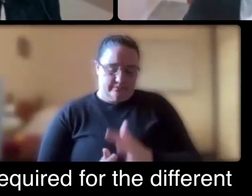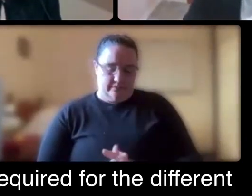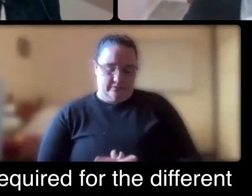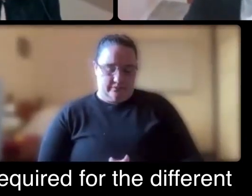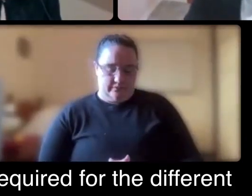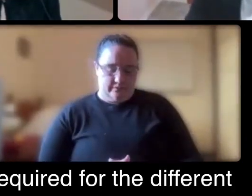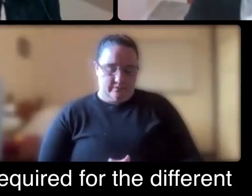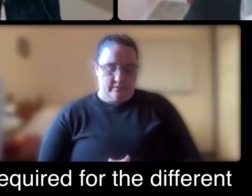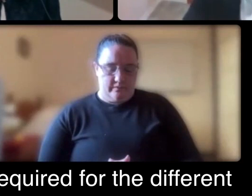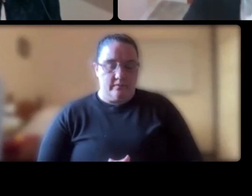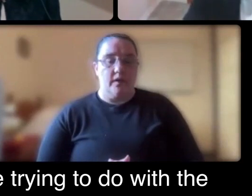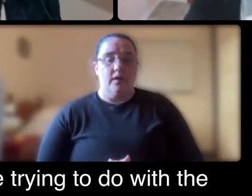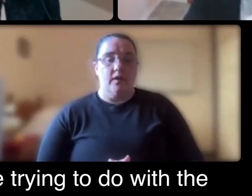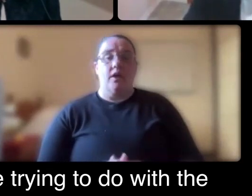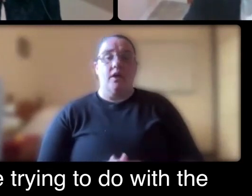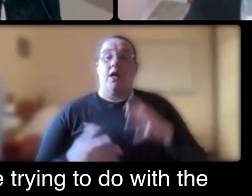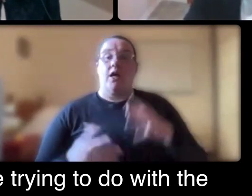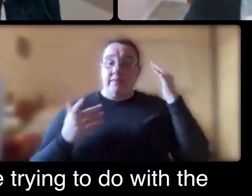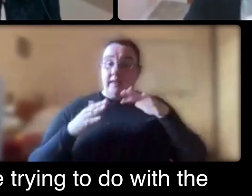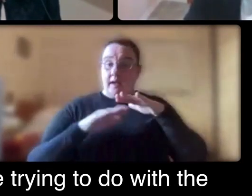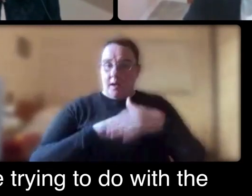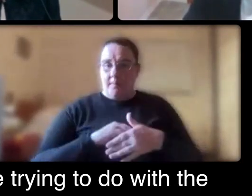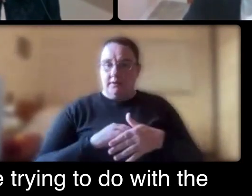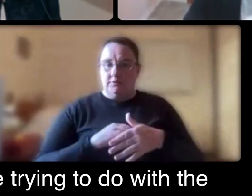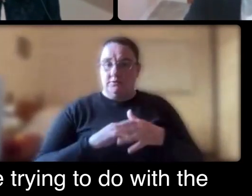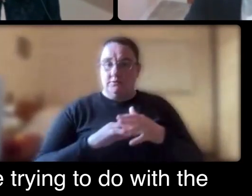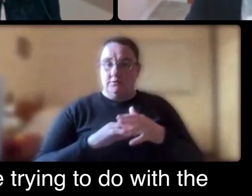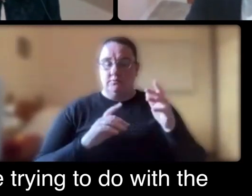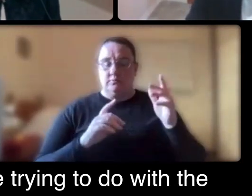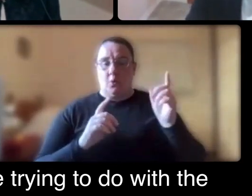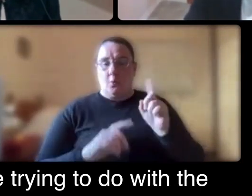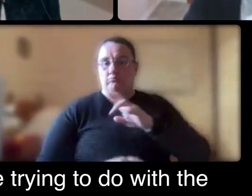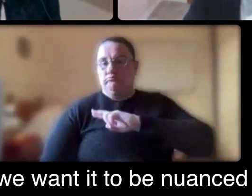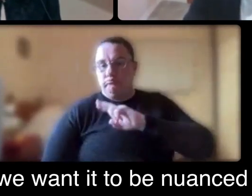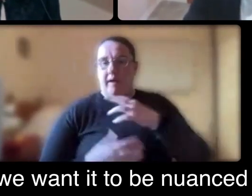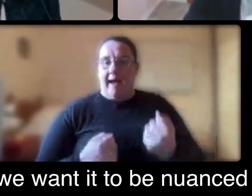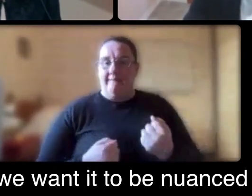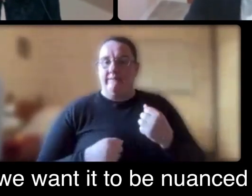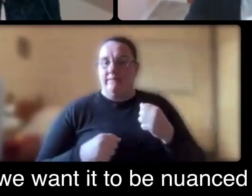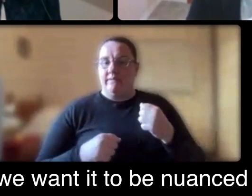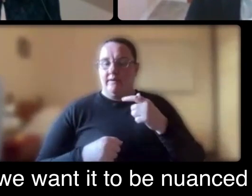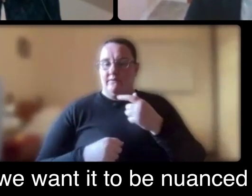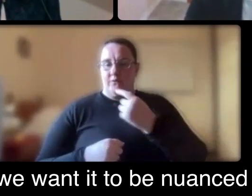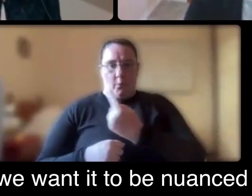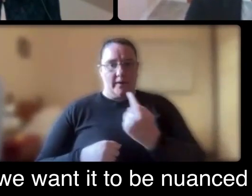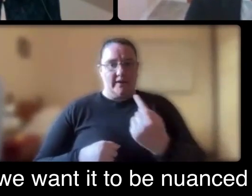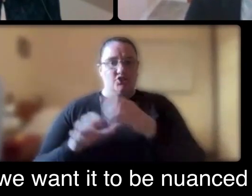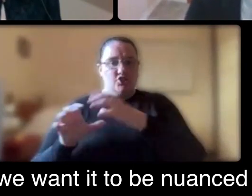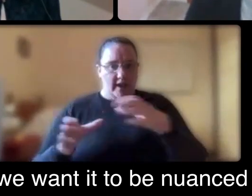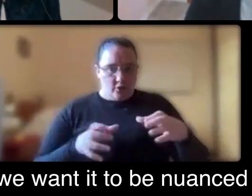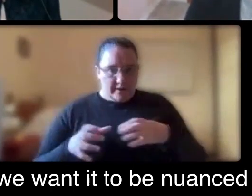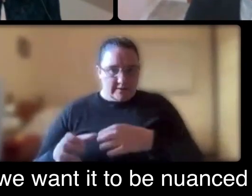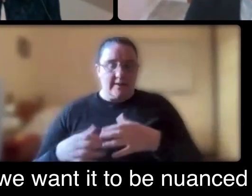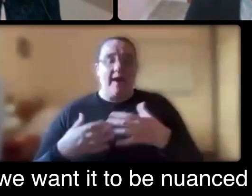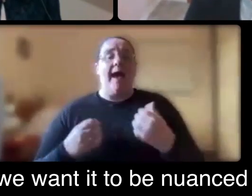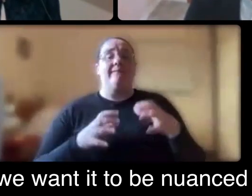the obligations required for the different categories, the point we're trying to do with the categories from 1 to 6 is we